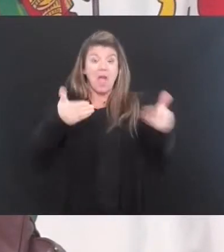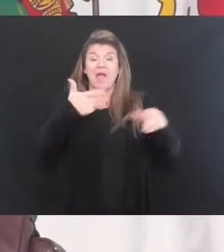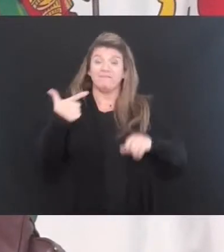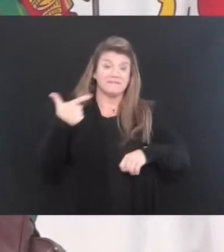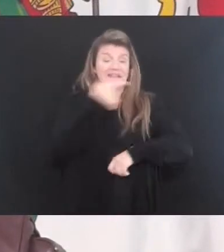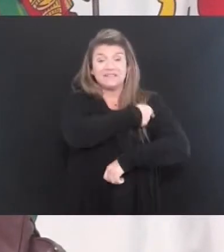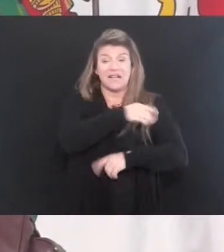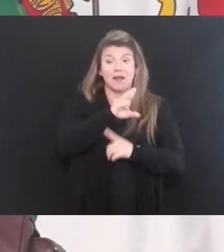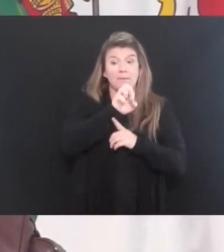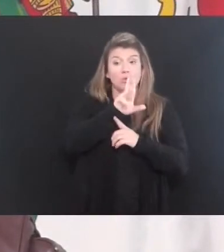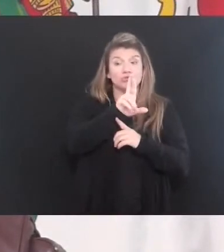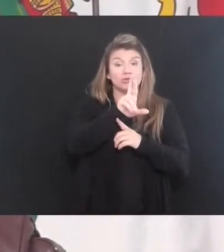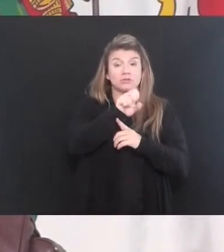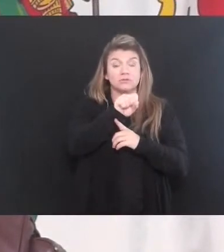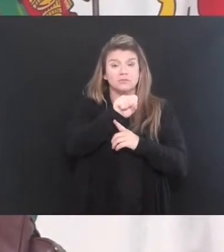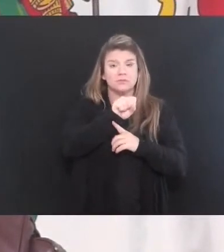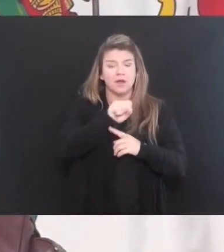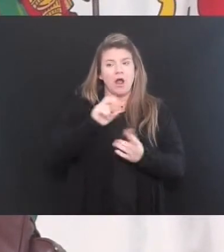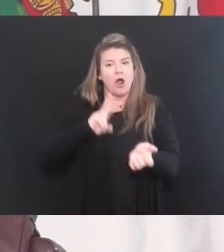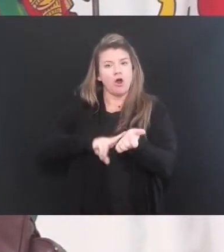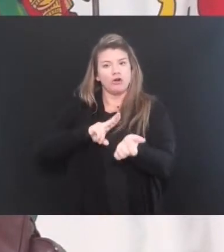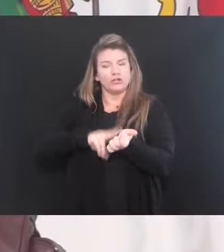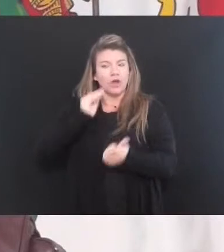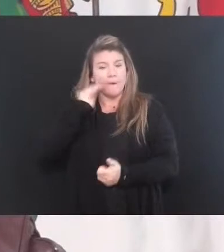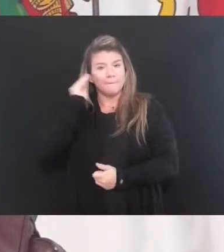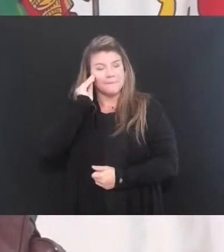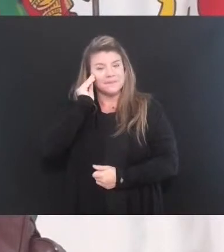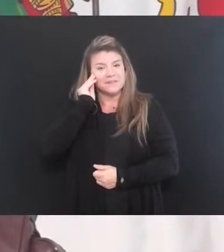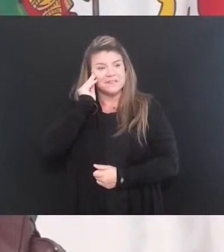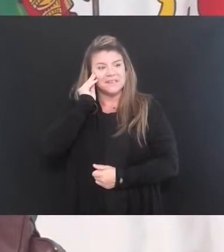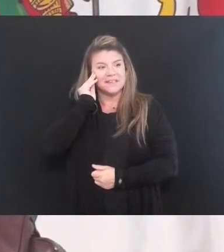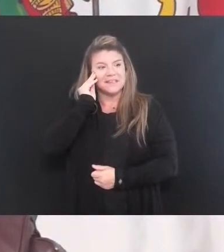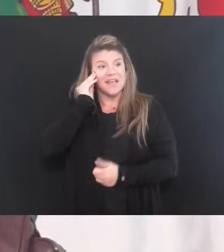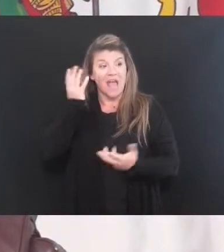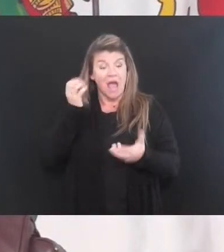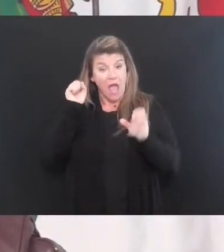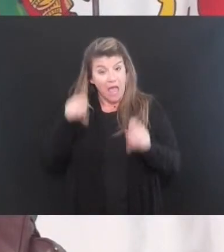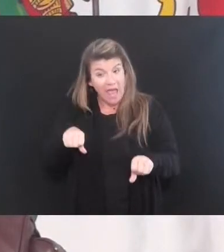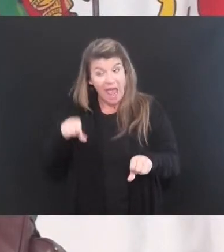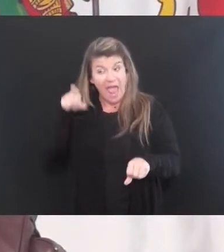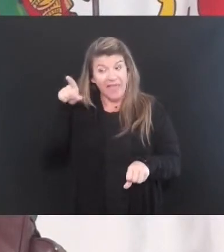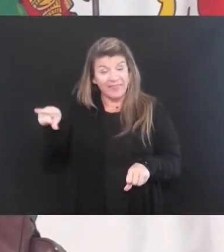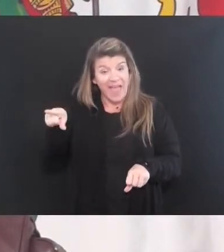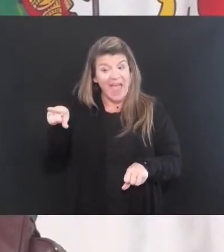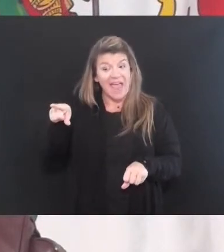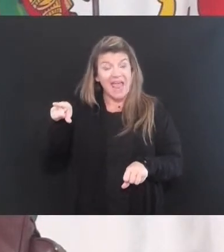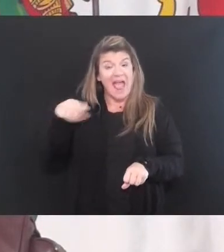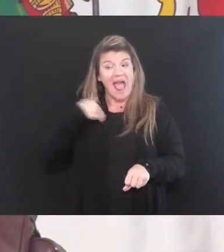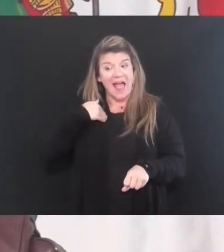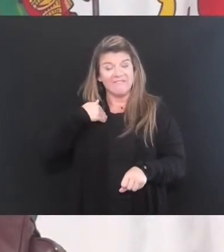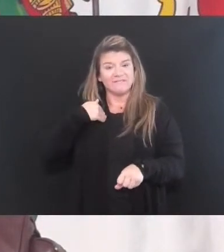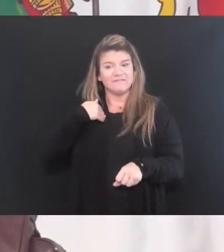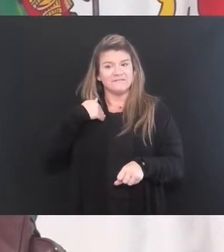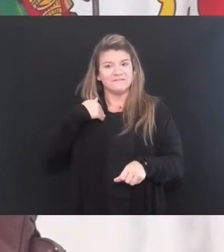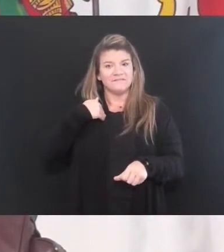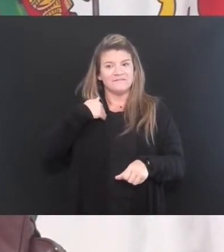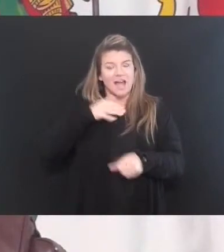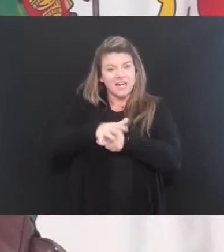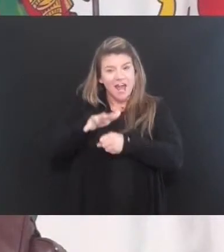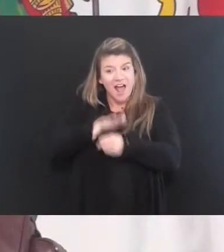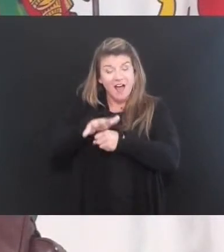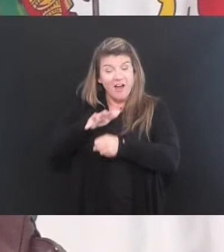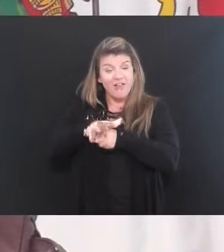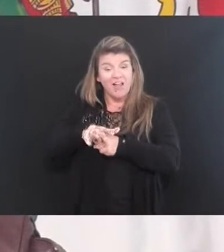vaccinating with booster shots, our nursing homes and everything, can they curtail our vaccines, send them to